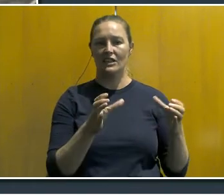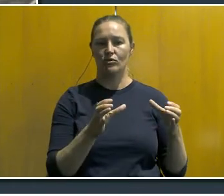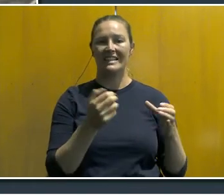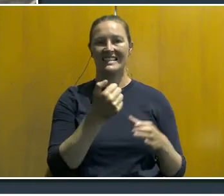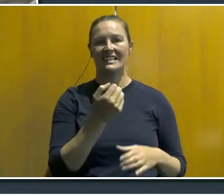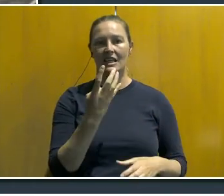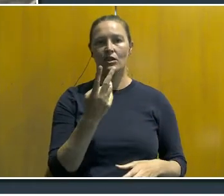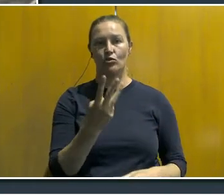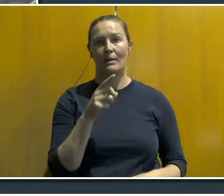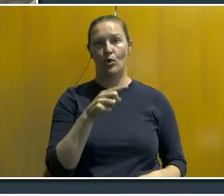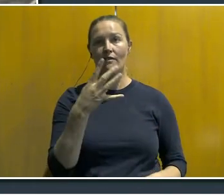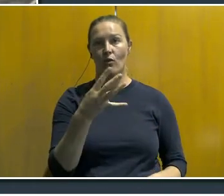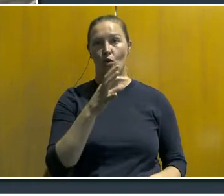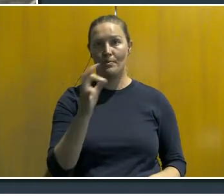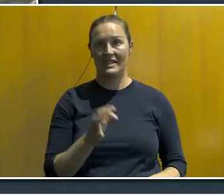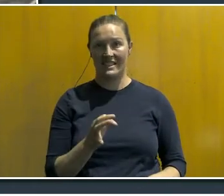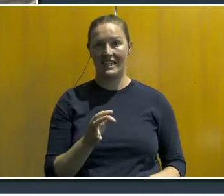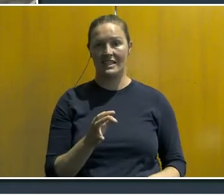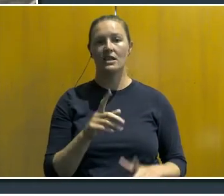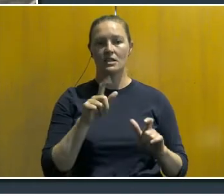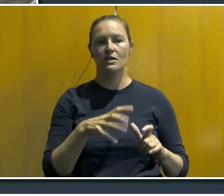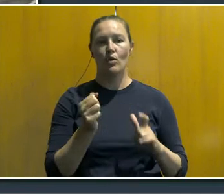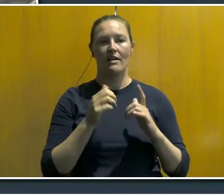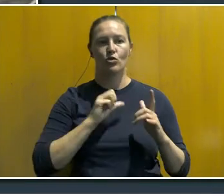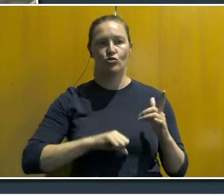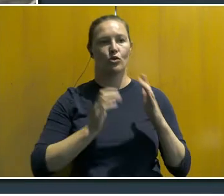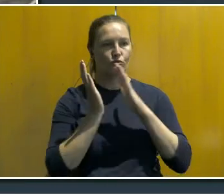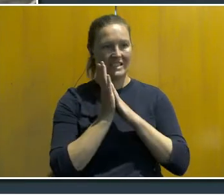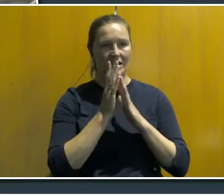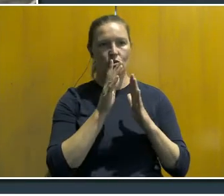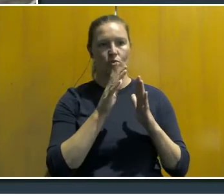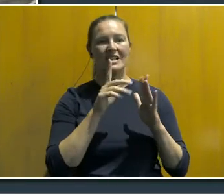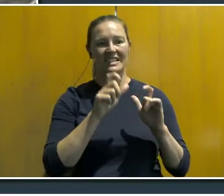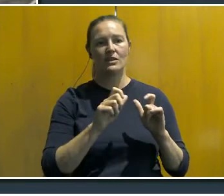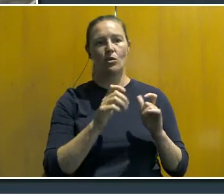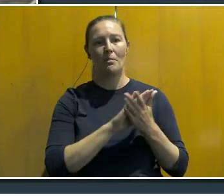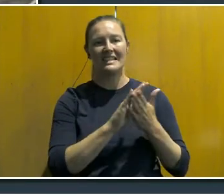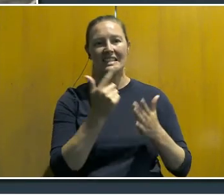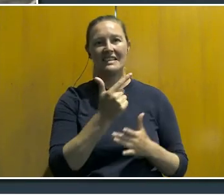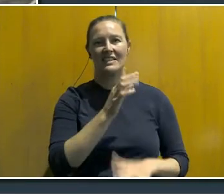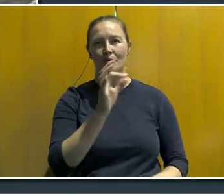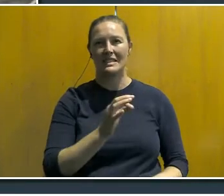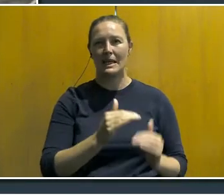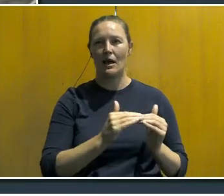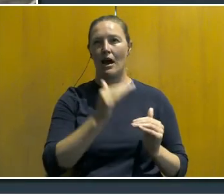63.4% would still have the rural residential people averaging 17% more